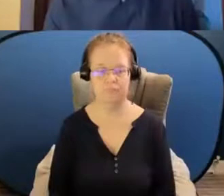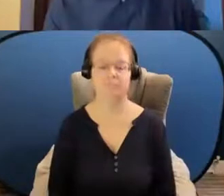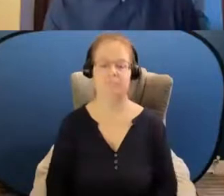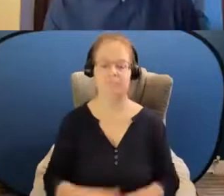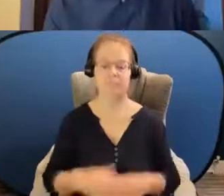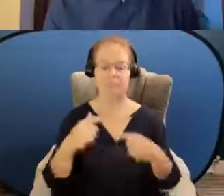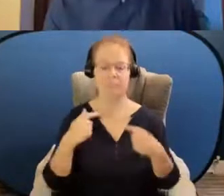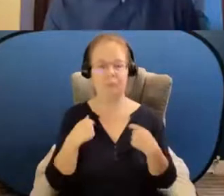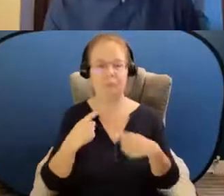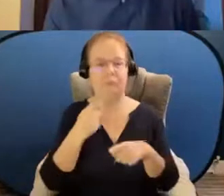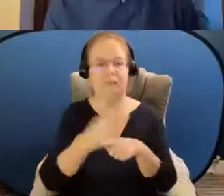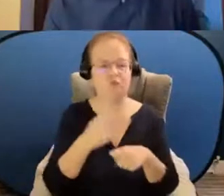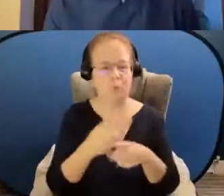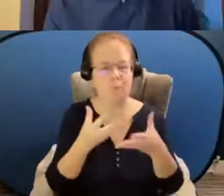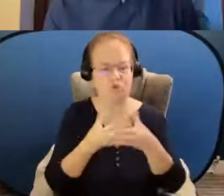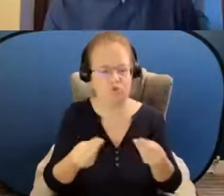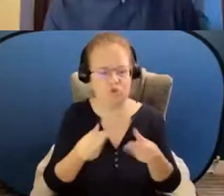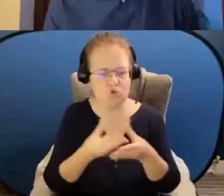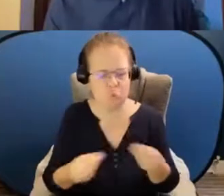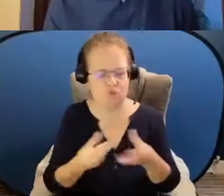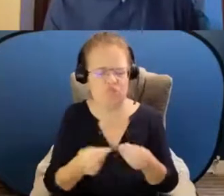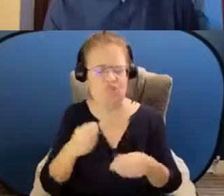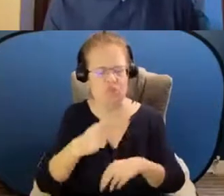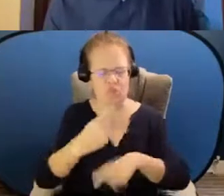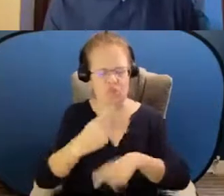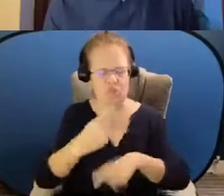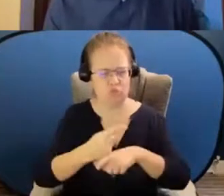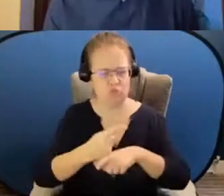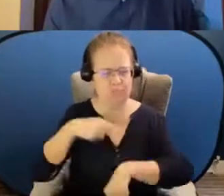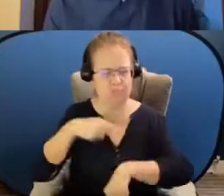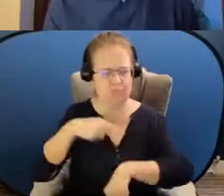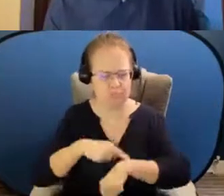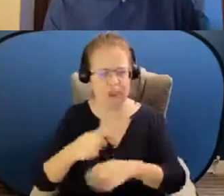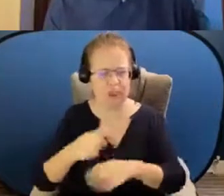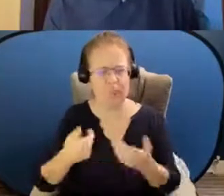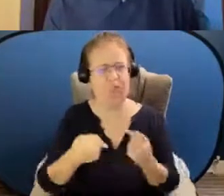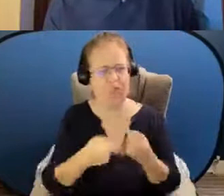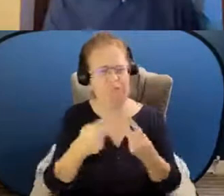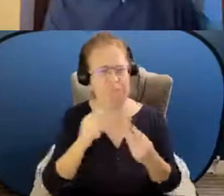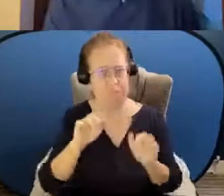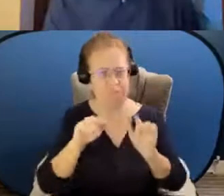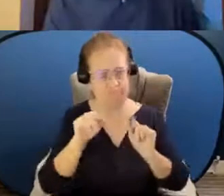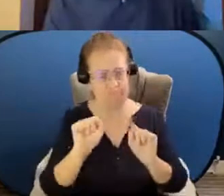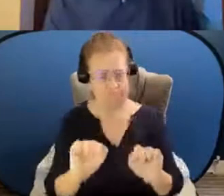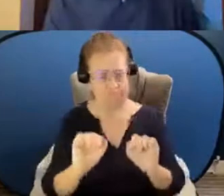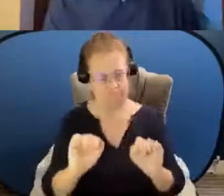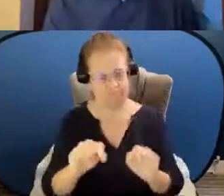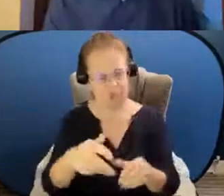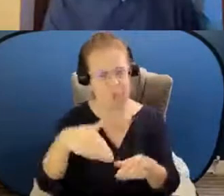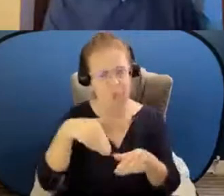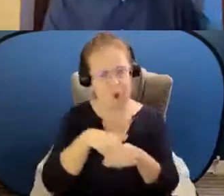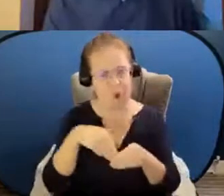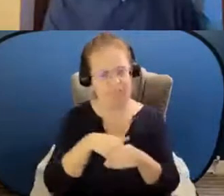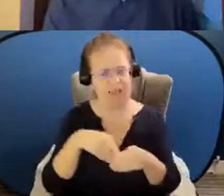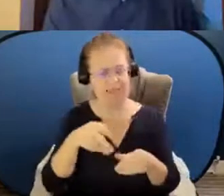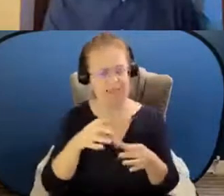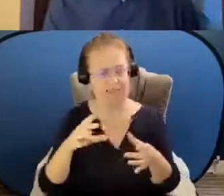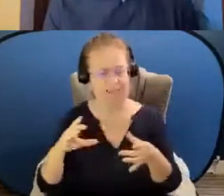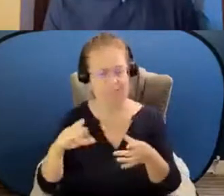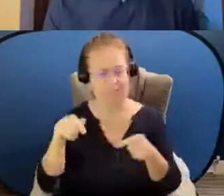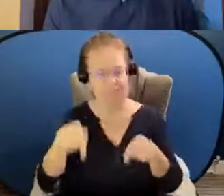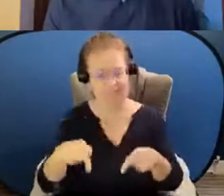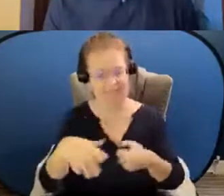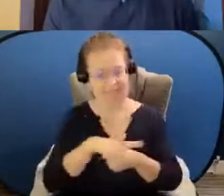Sam, you said about the time, etc. What are the, you know, from the point of view, obviously, in the context of being